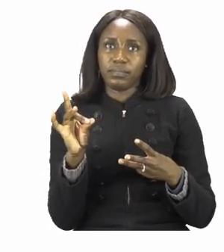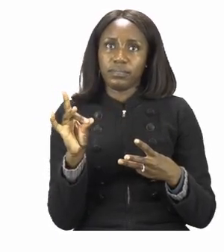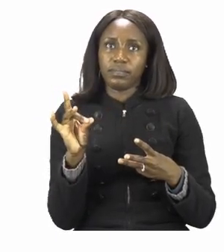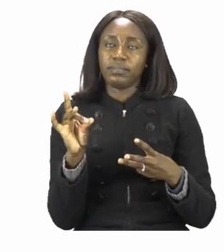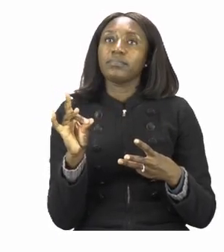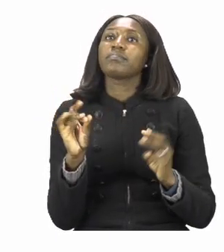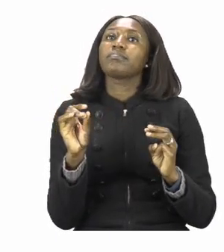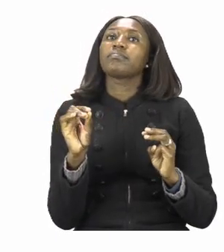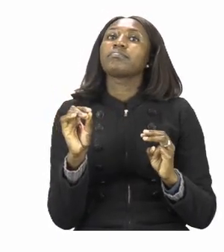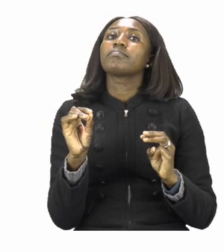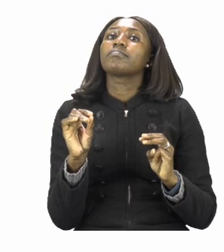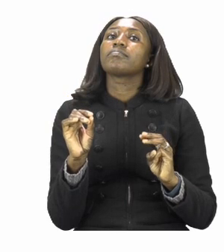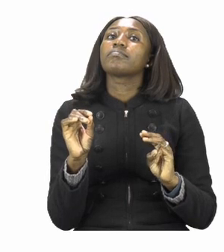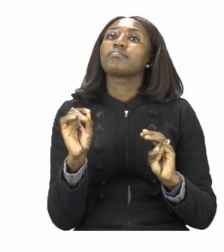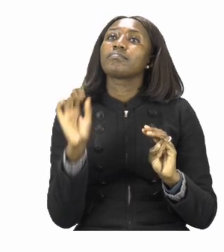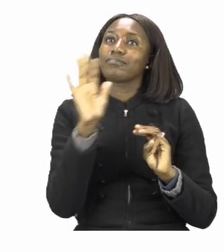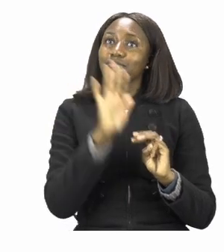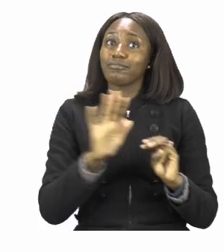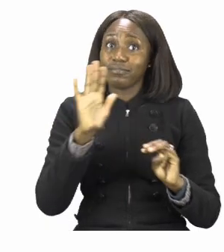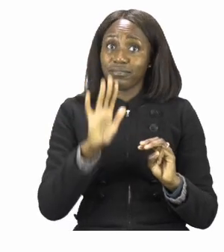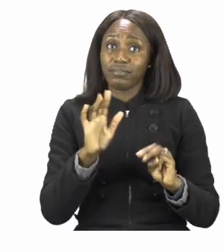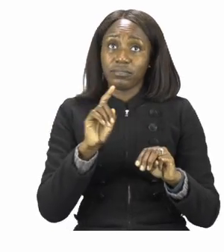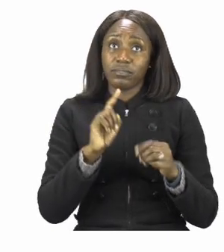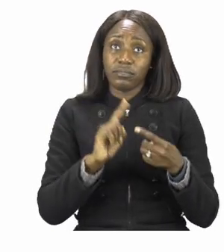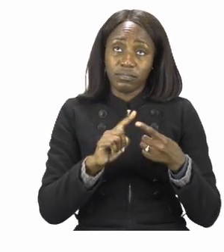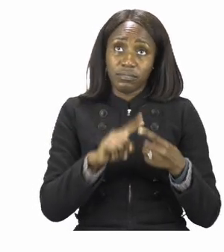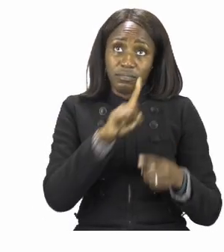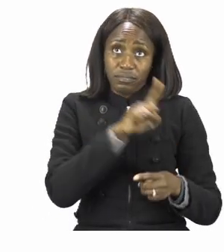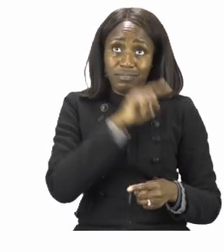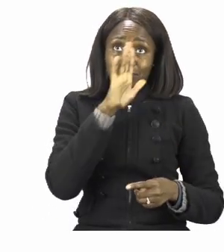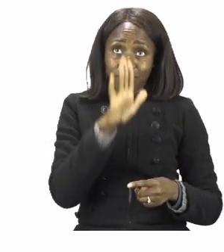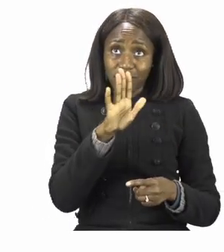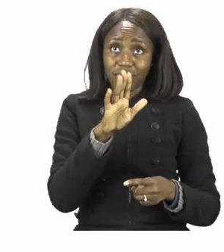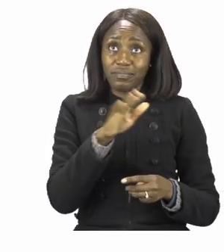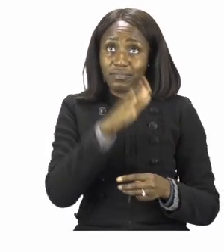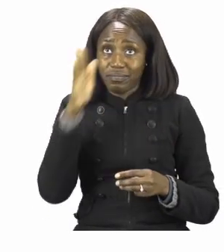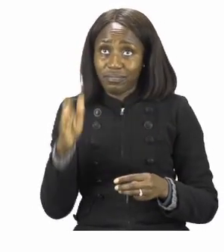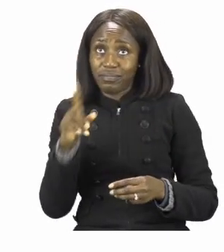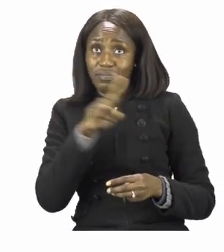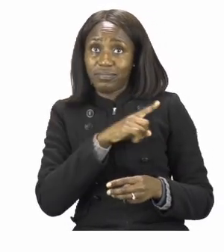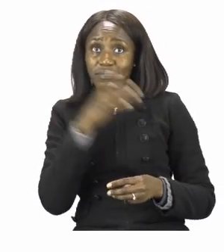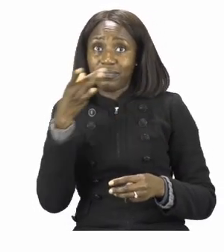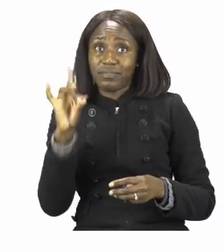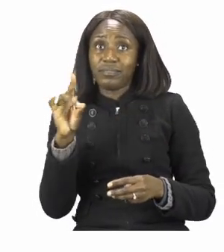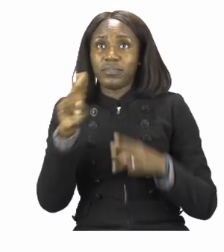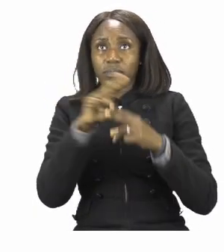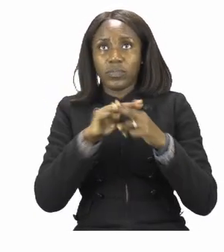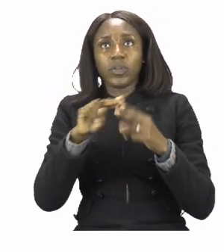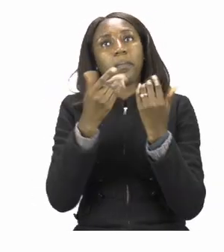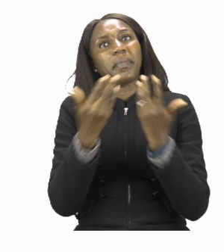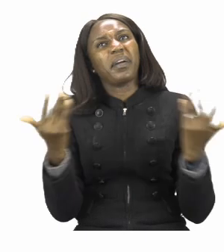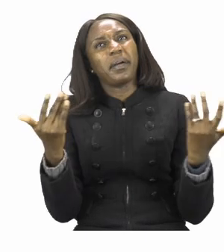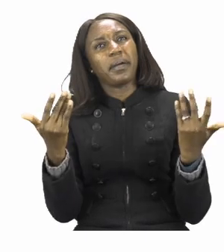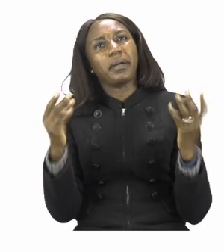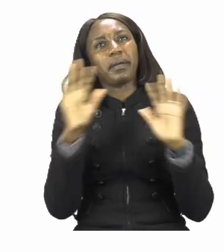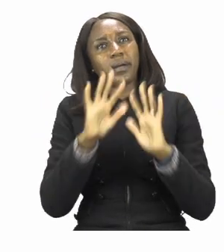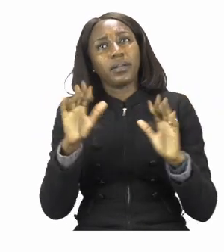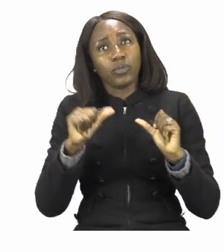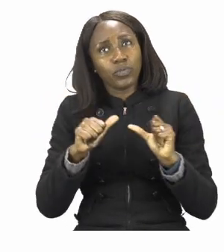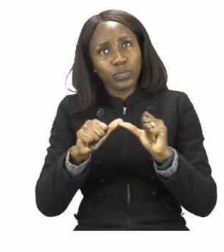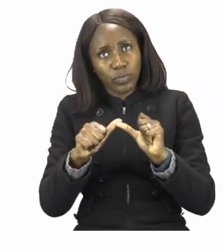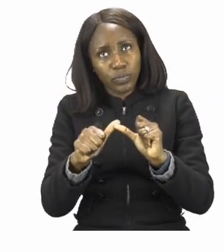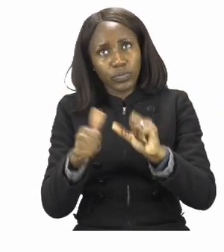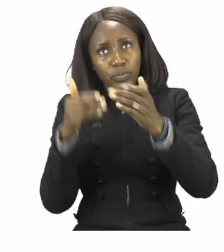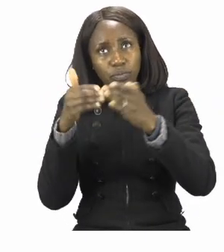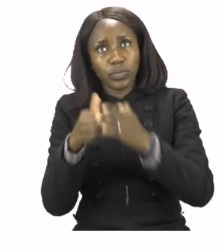that you are going to color next. So use your fingers or the number chart. The first color you're